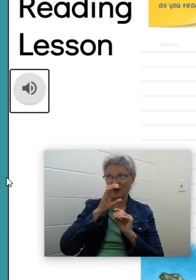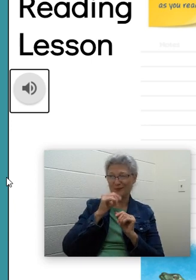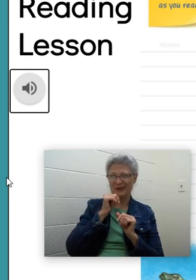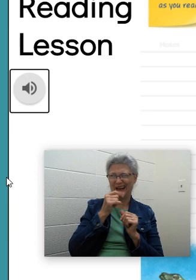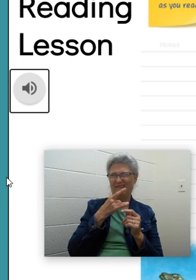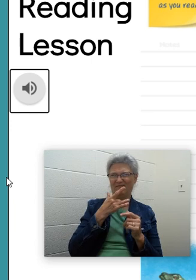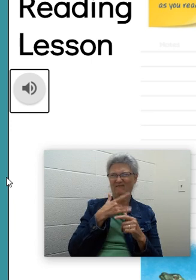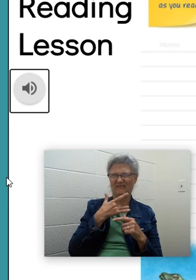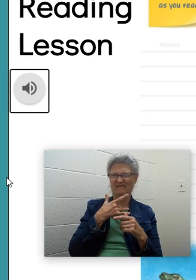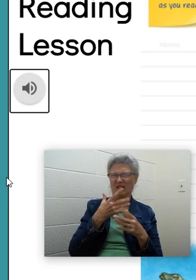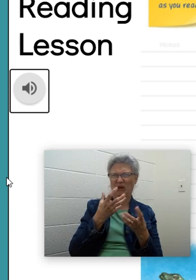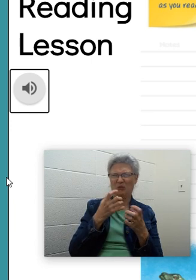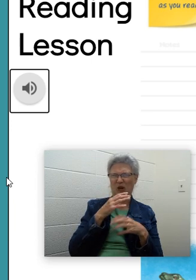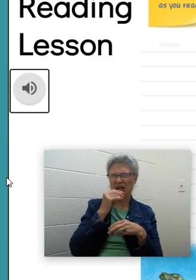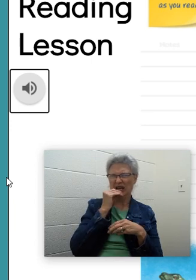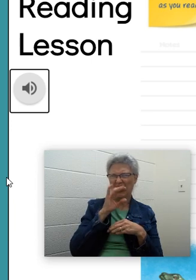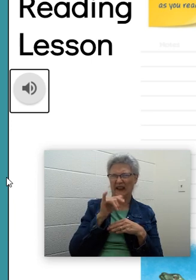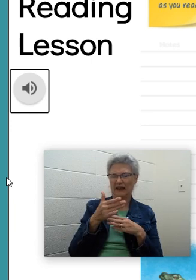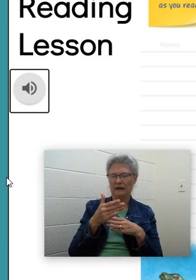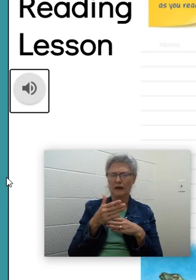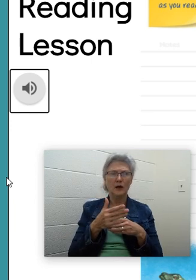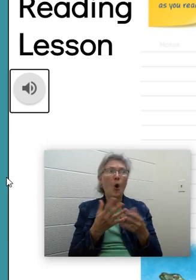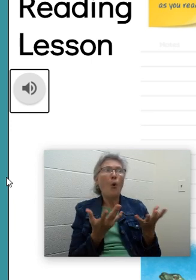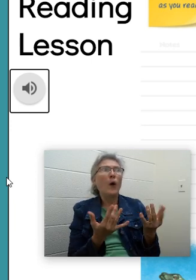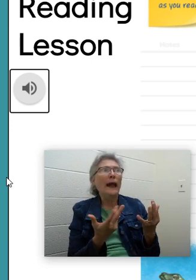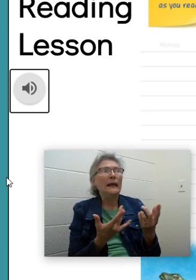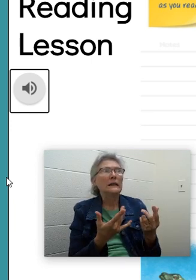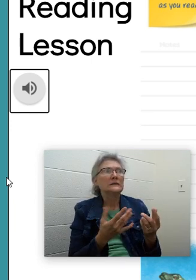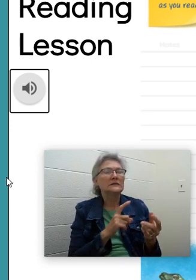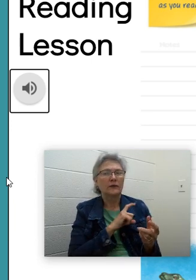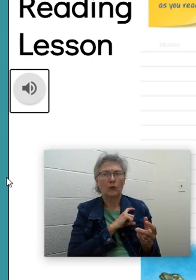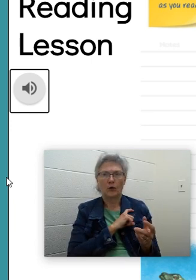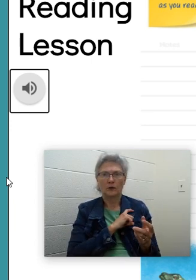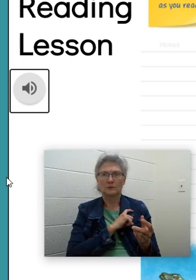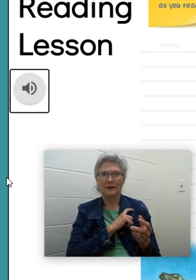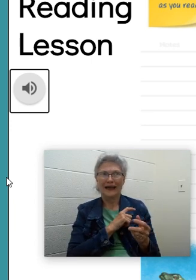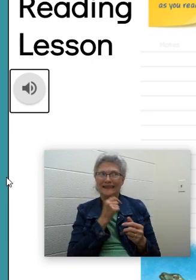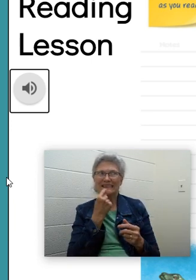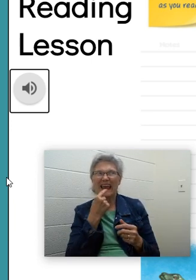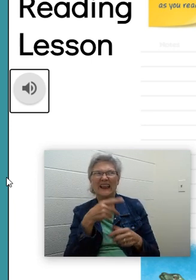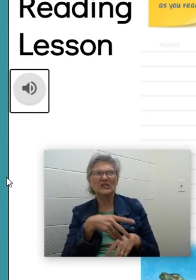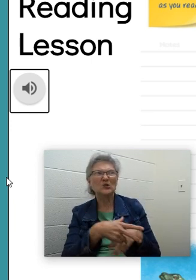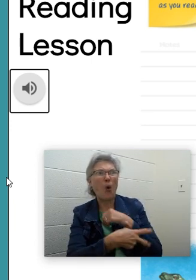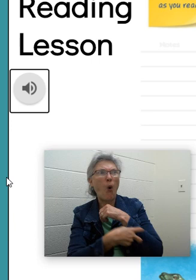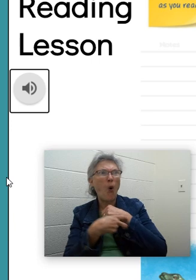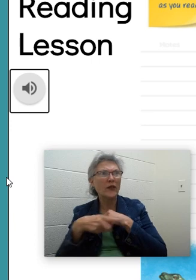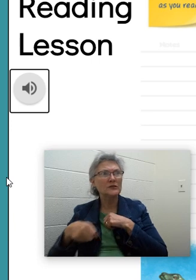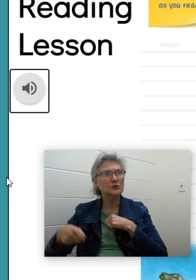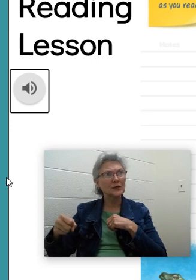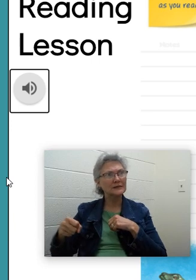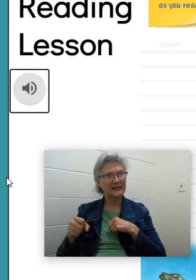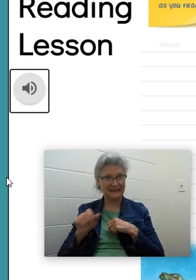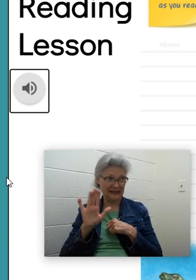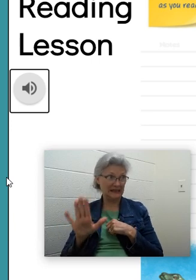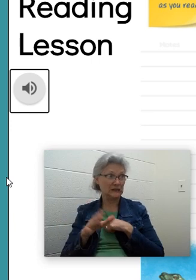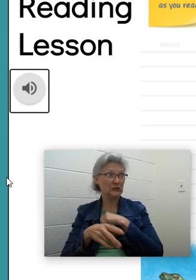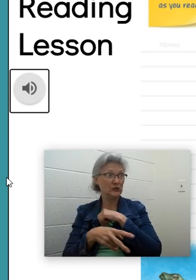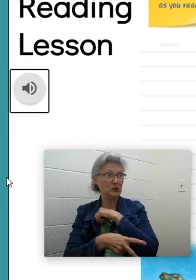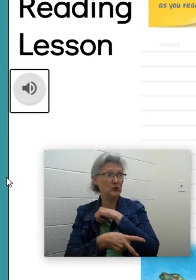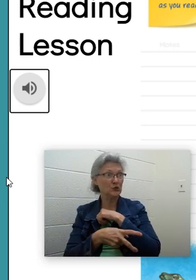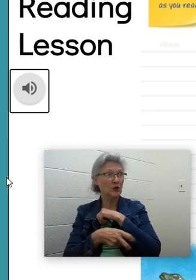anything. Wait, the warden exclaimed. I didn't say they stole the suitcase. It's his